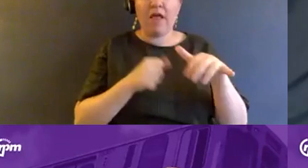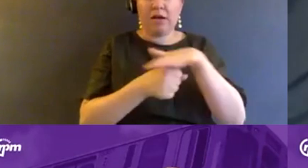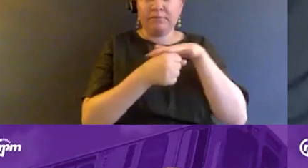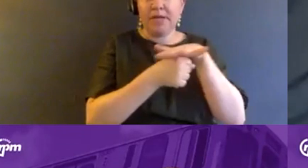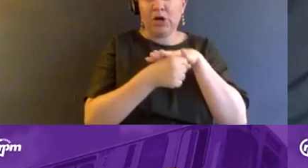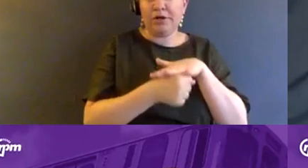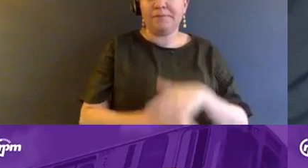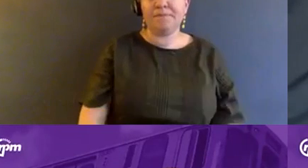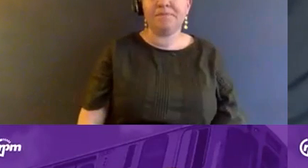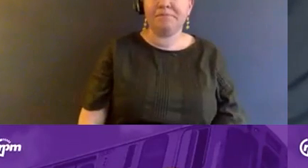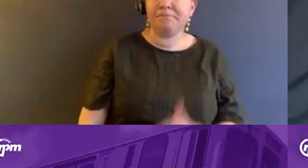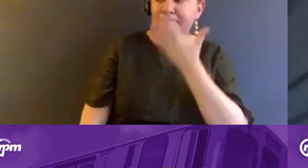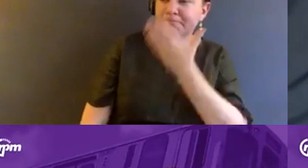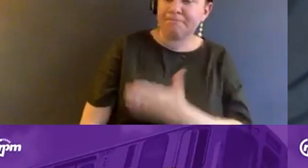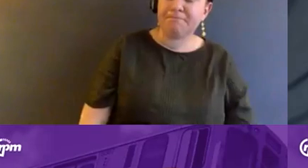Great, thank you.